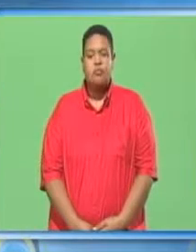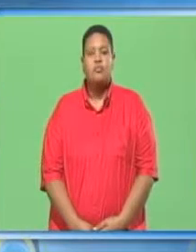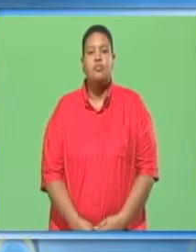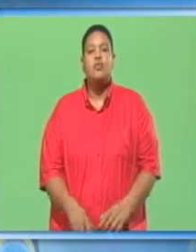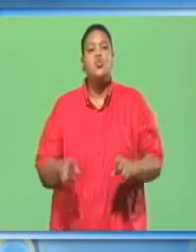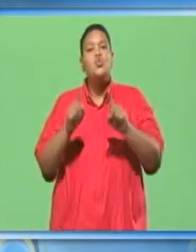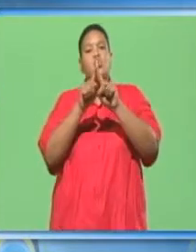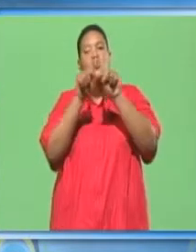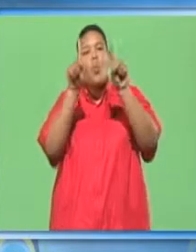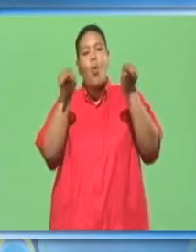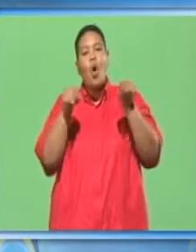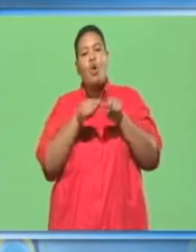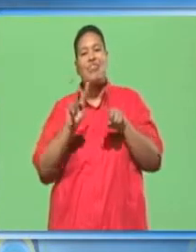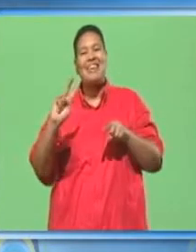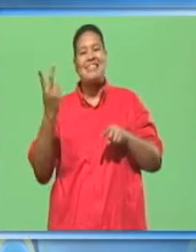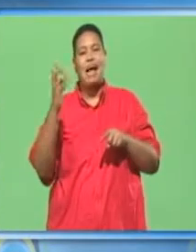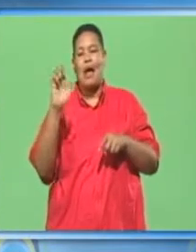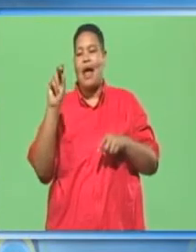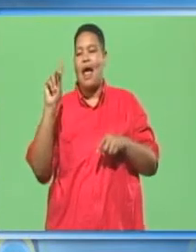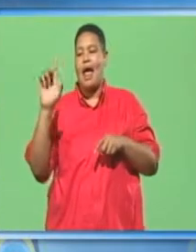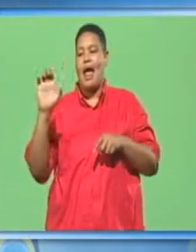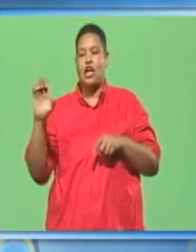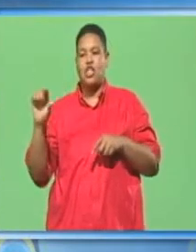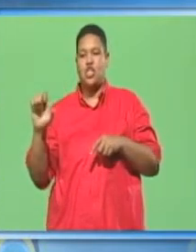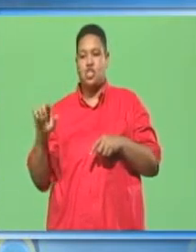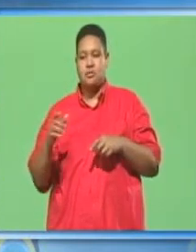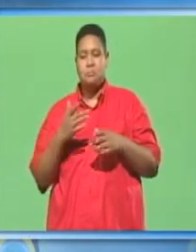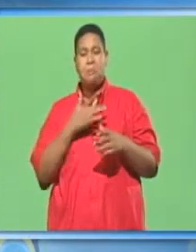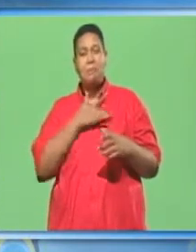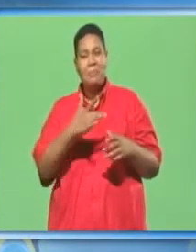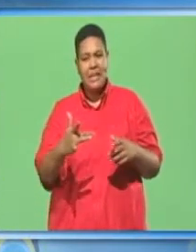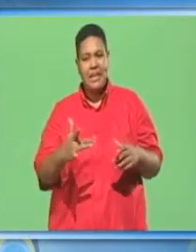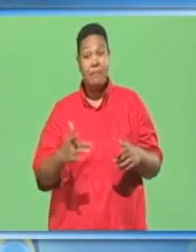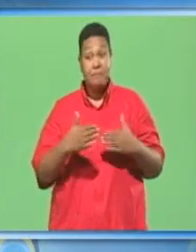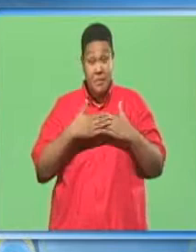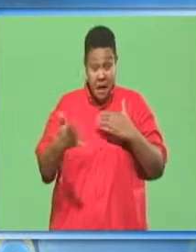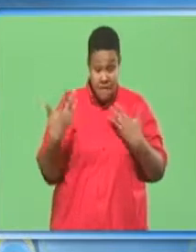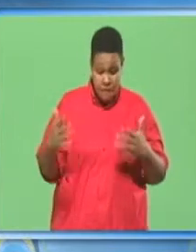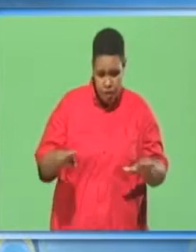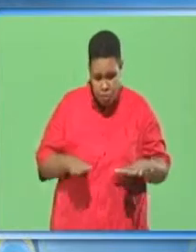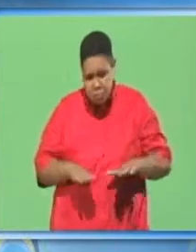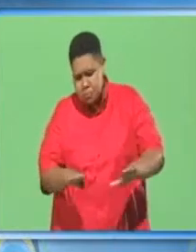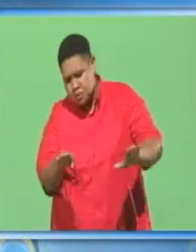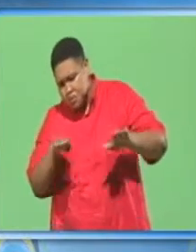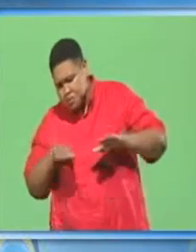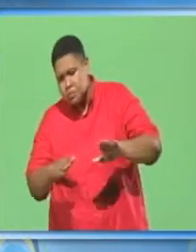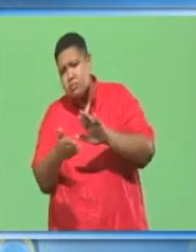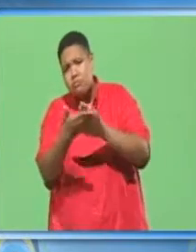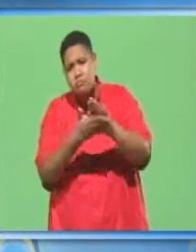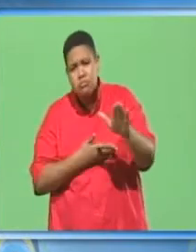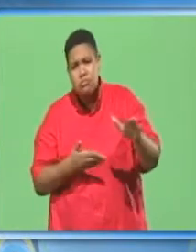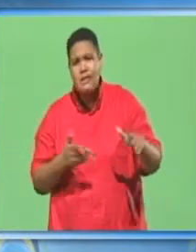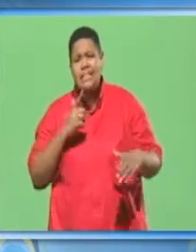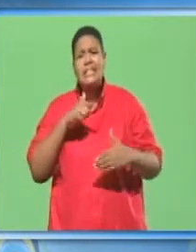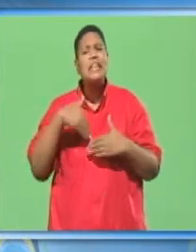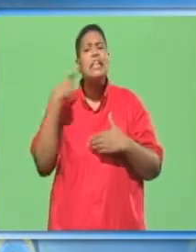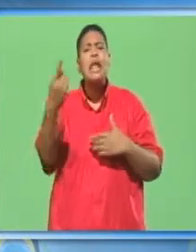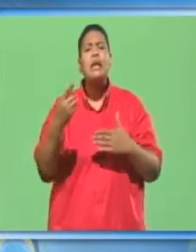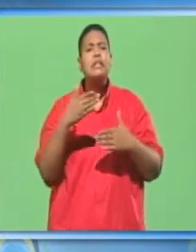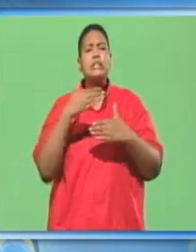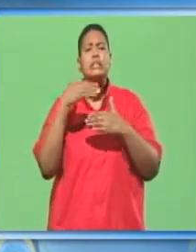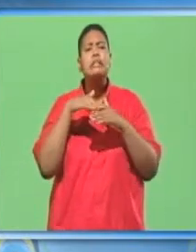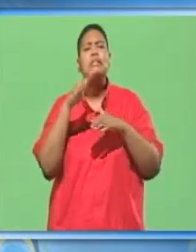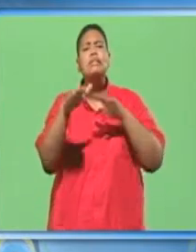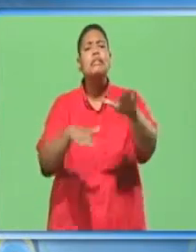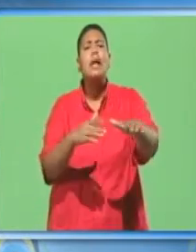Squaring up a second edge. Usually, after surfacing a face, the next step will be to square